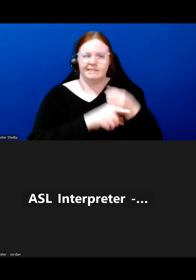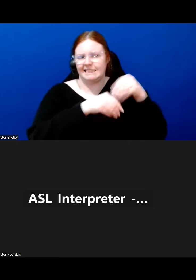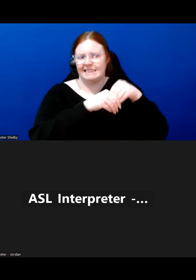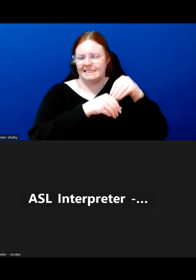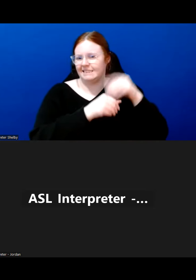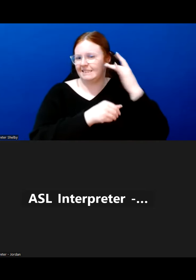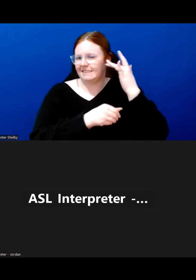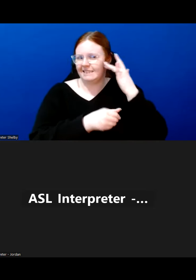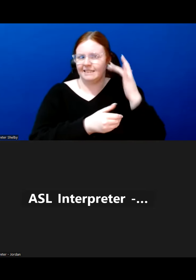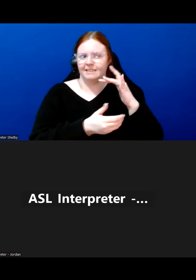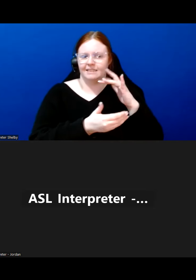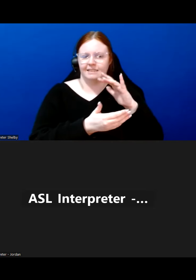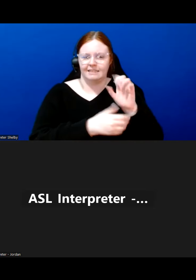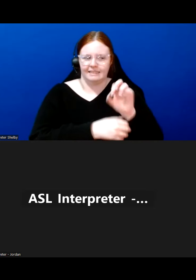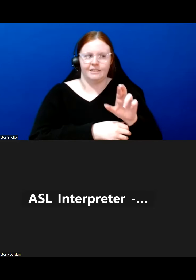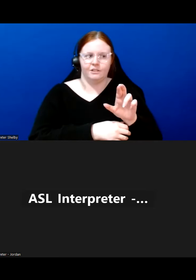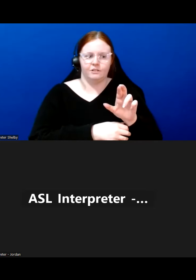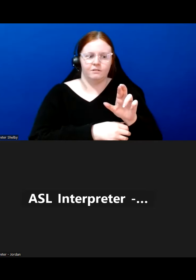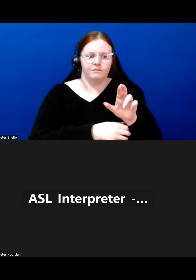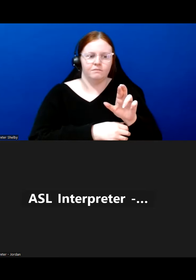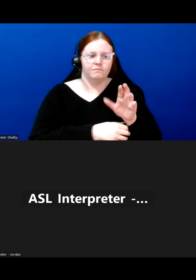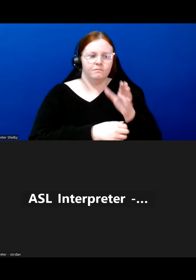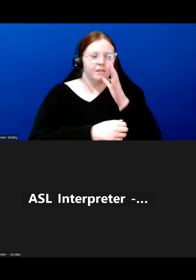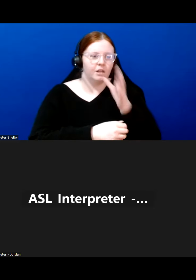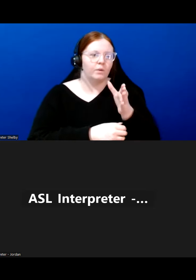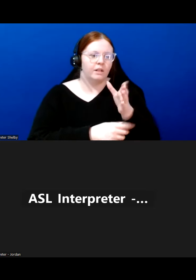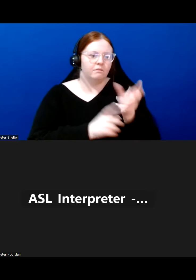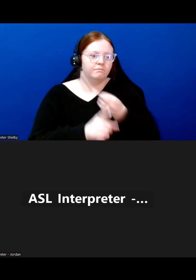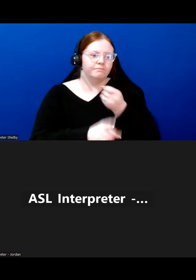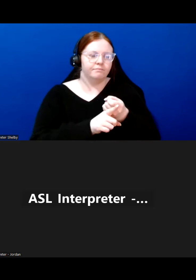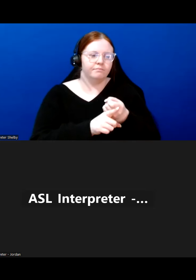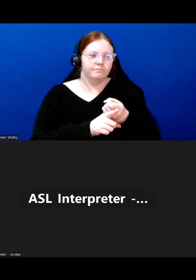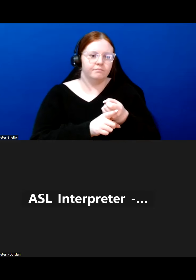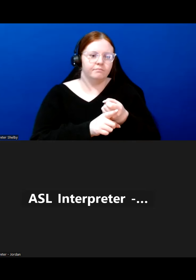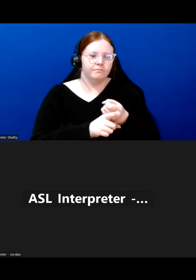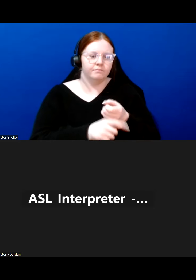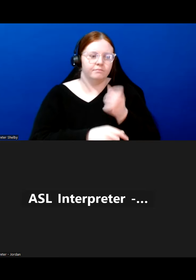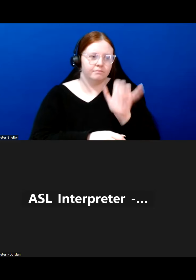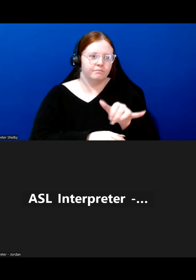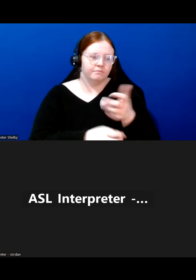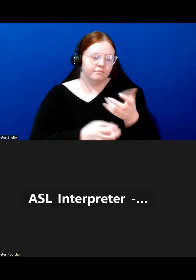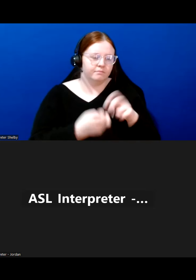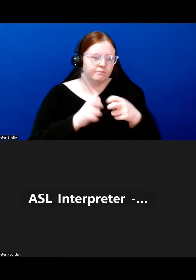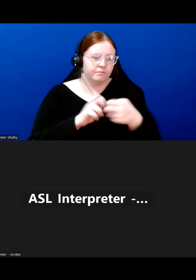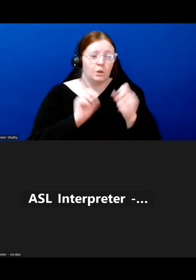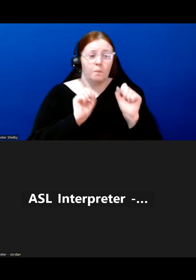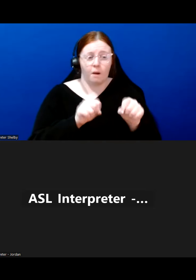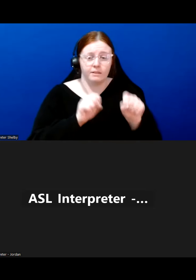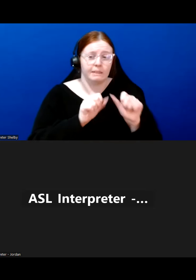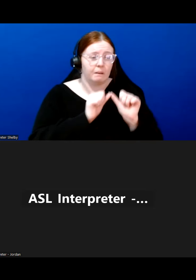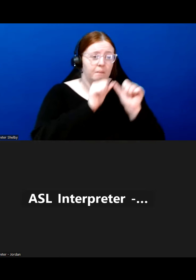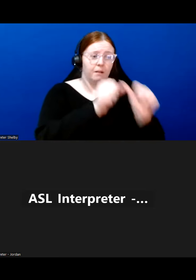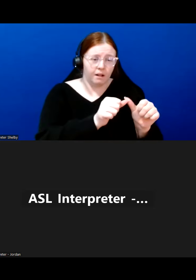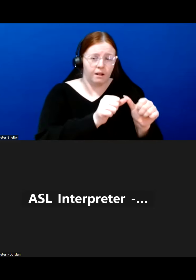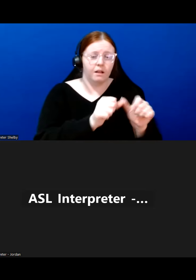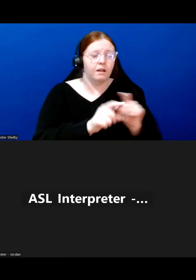a sensory neural hearing loss, such as what Karla had talked about. So it may be a permanent degree of hearing loss, but it would